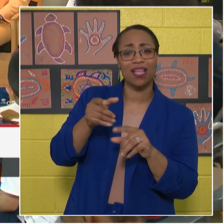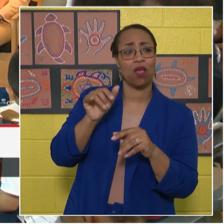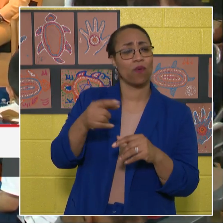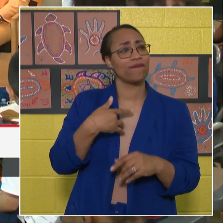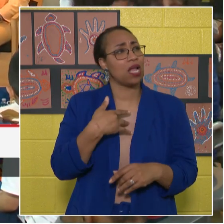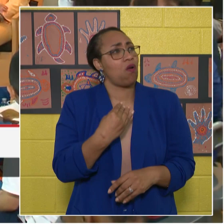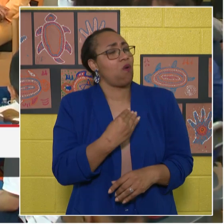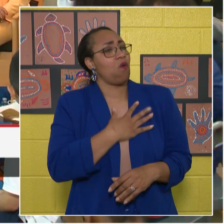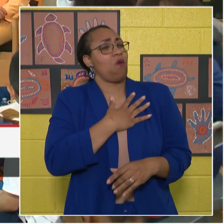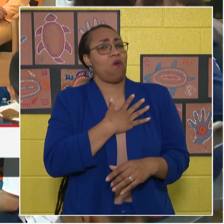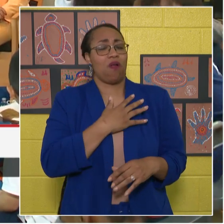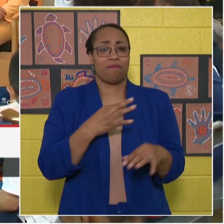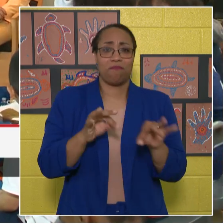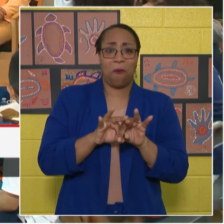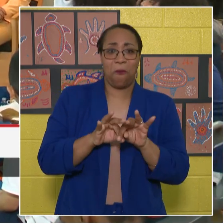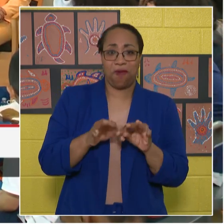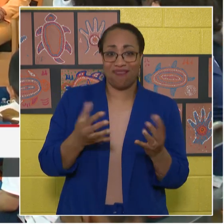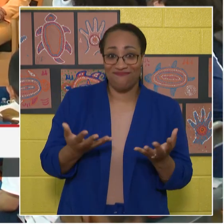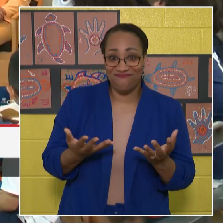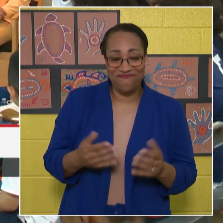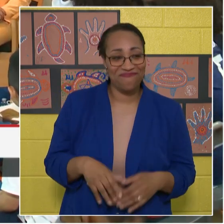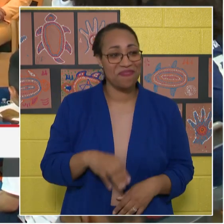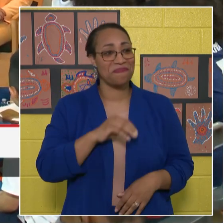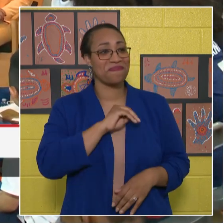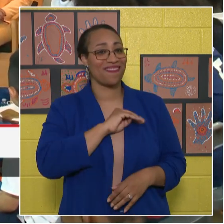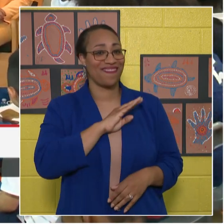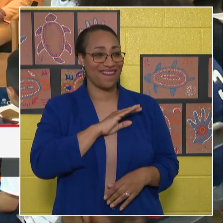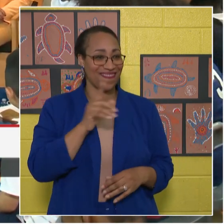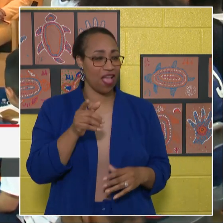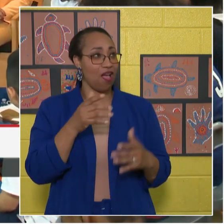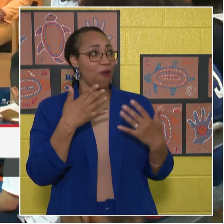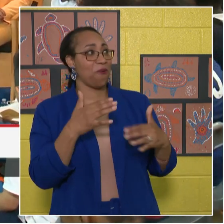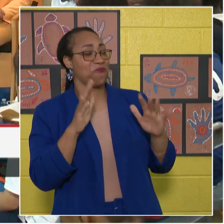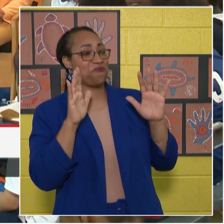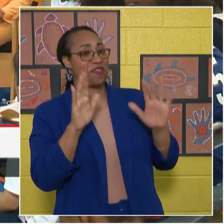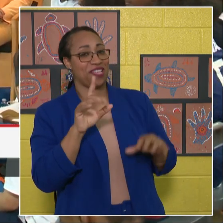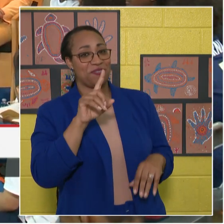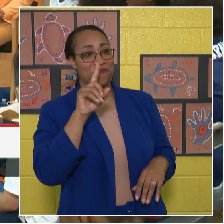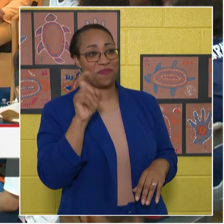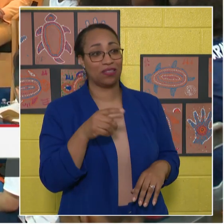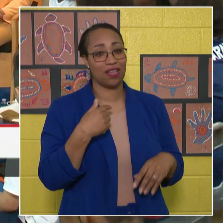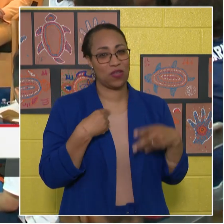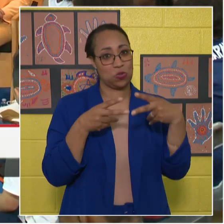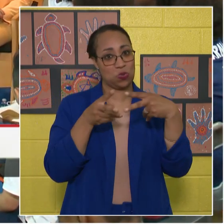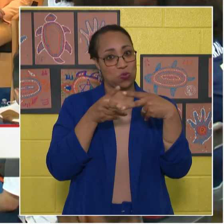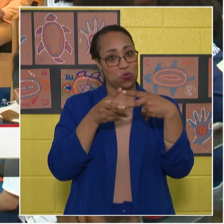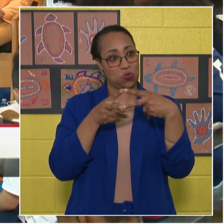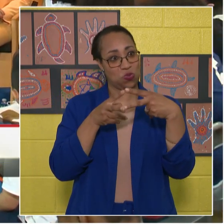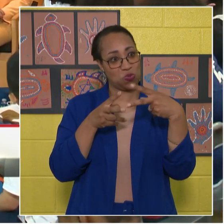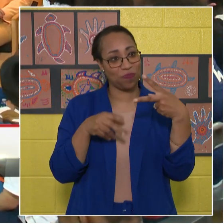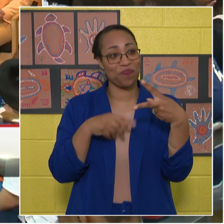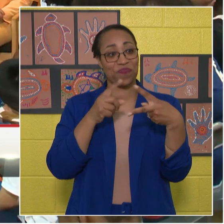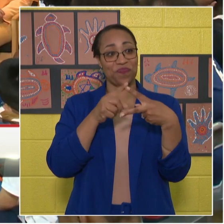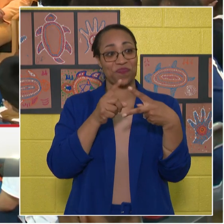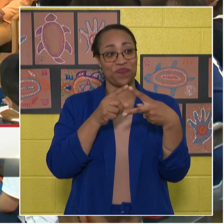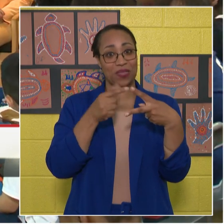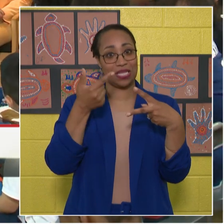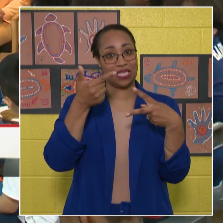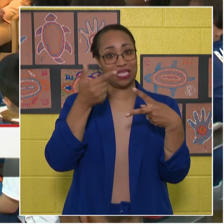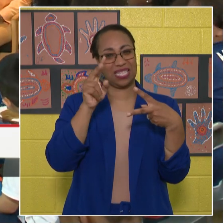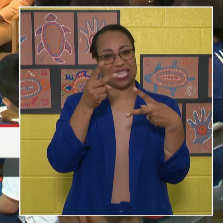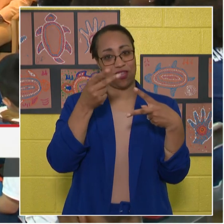I have 2 favorite teachers. One was my 2nd grade teacher. Her name